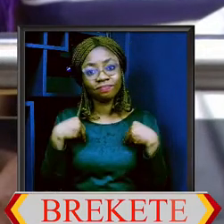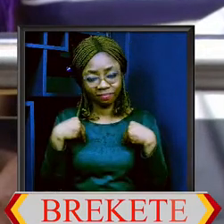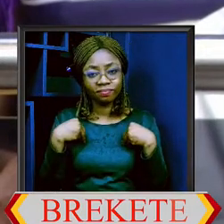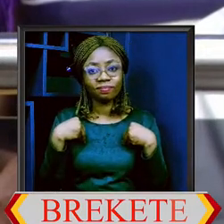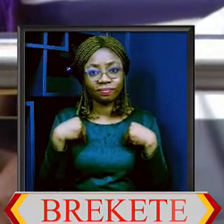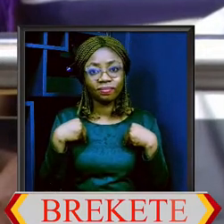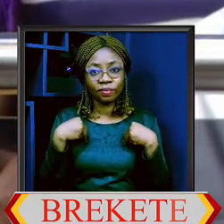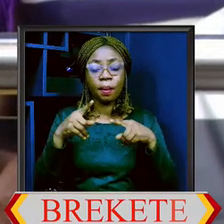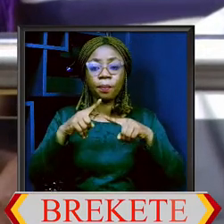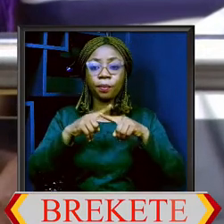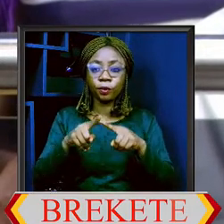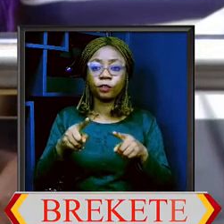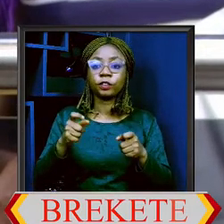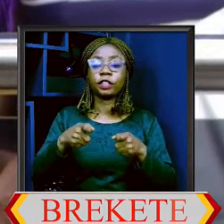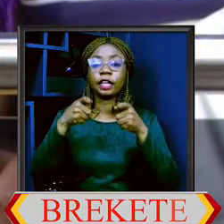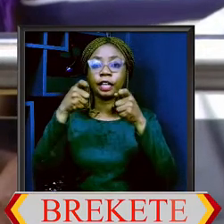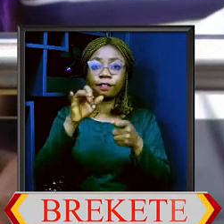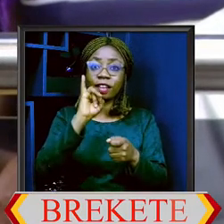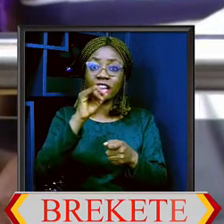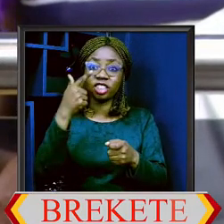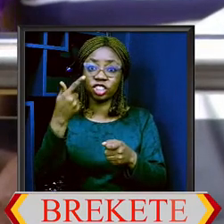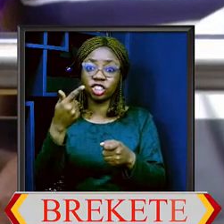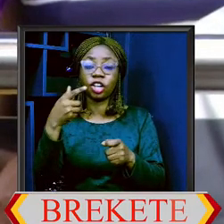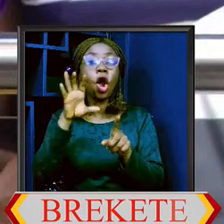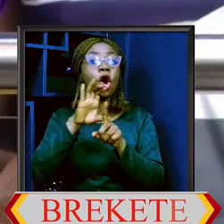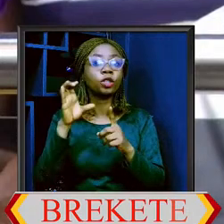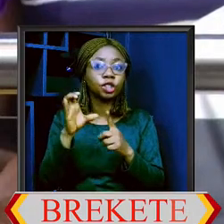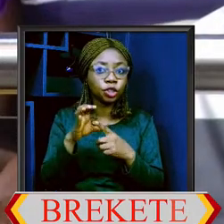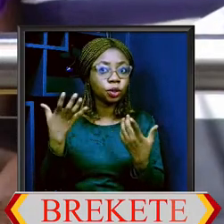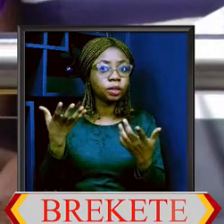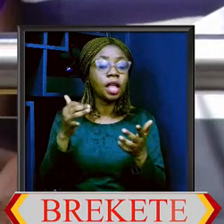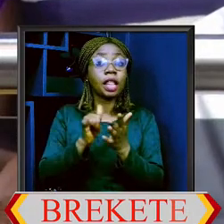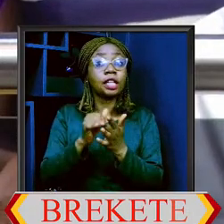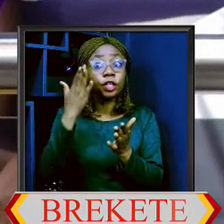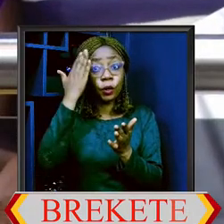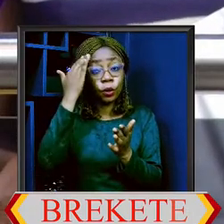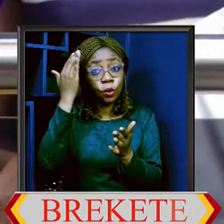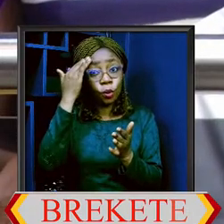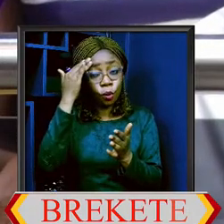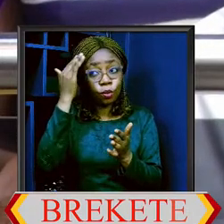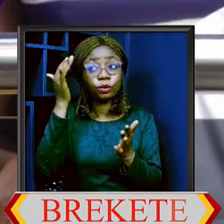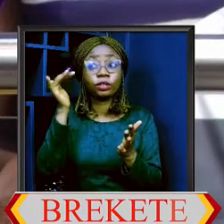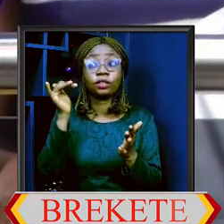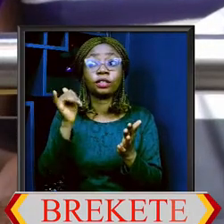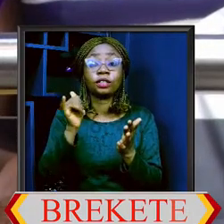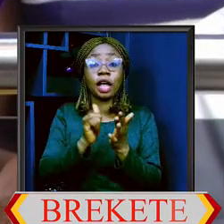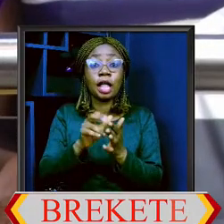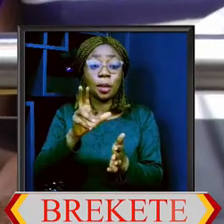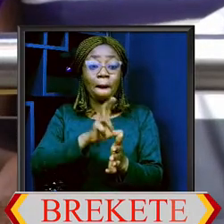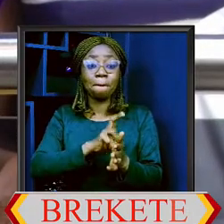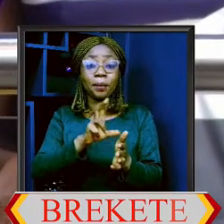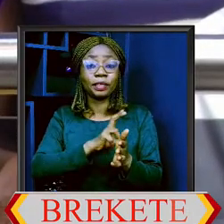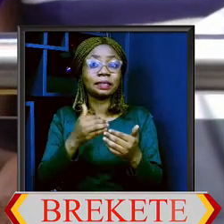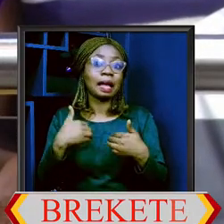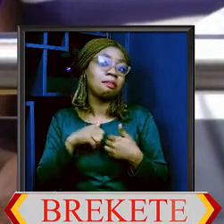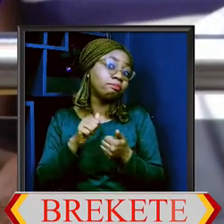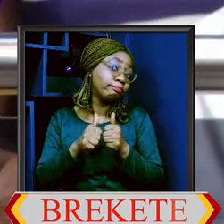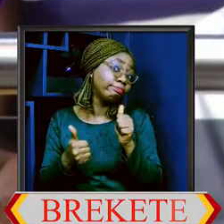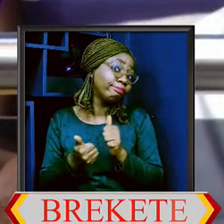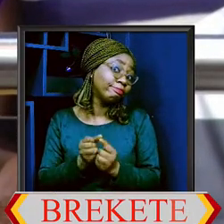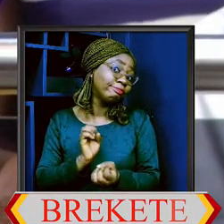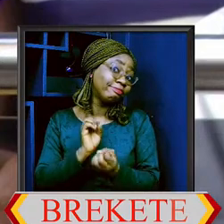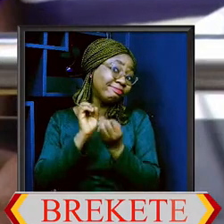it but he gave the IG condition he said he knows police this